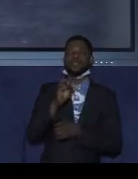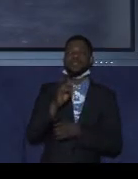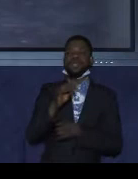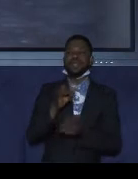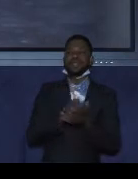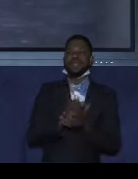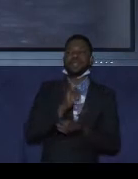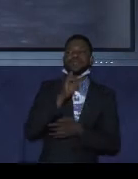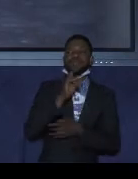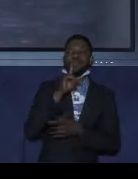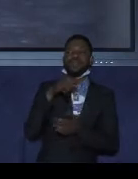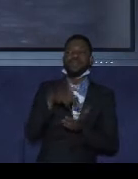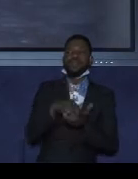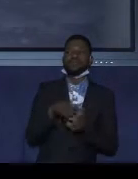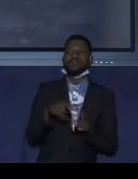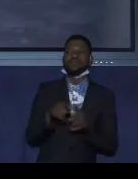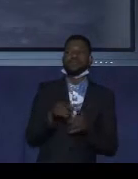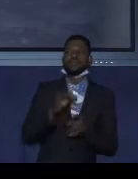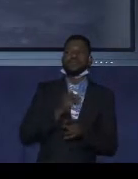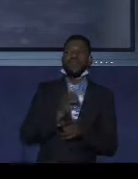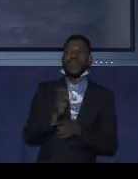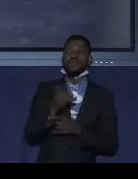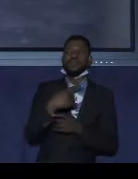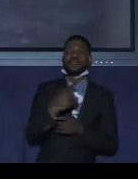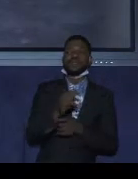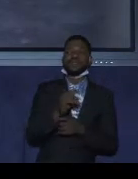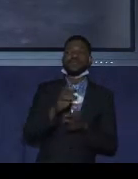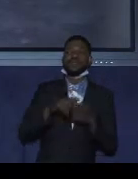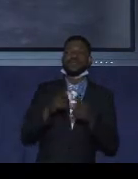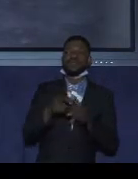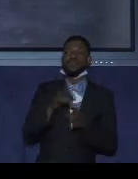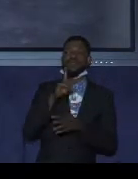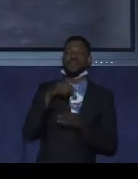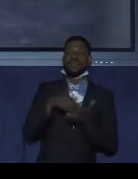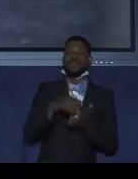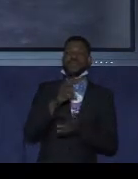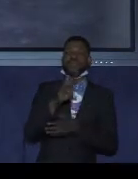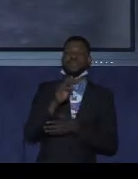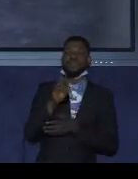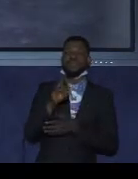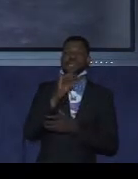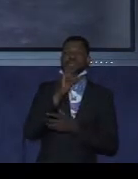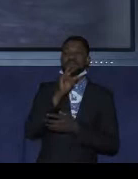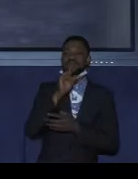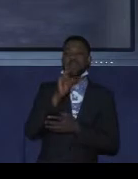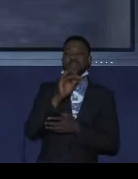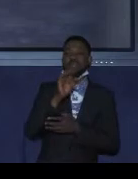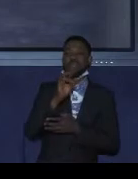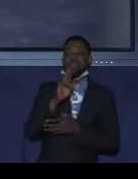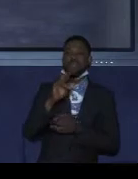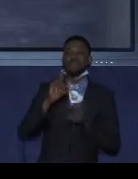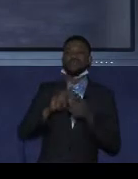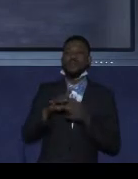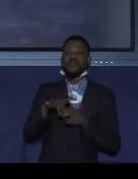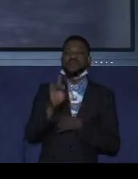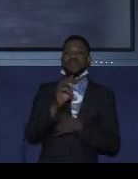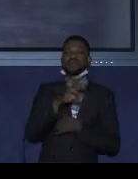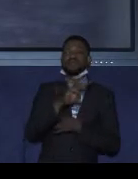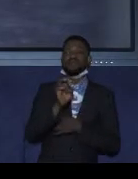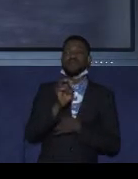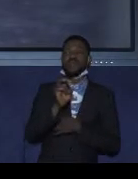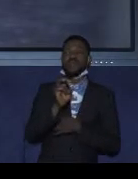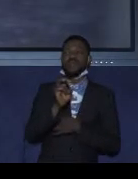Of course, that is 1,000 milliliters. So I write the relationship. 1,000 milliliters is 1 liter. So to find